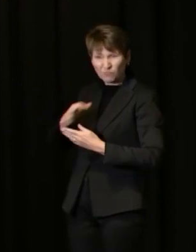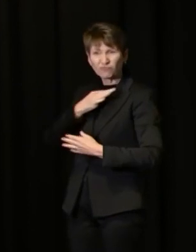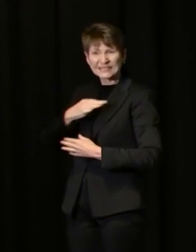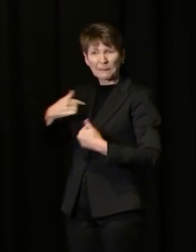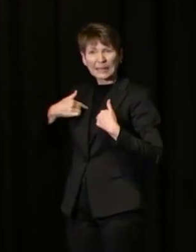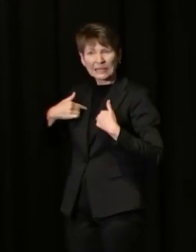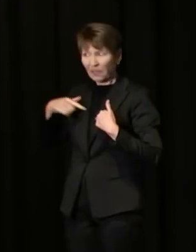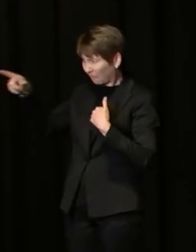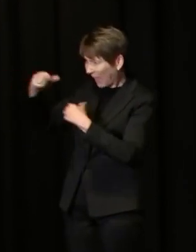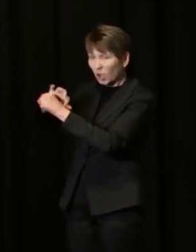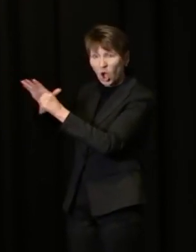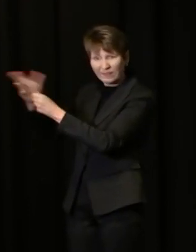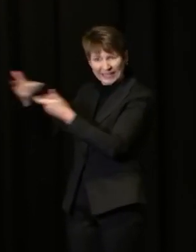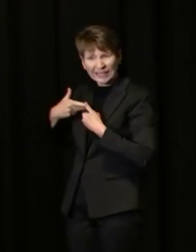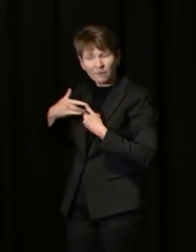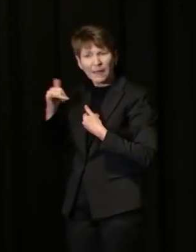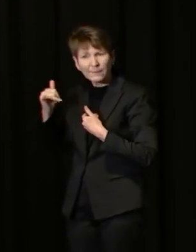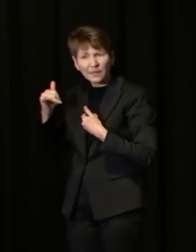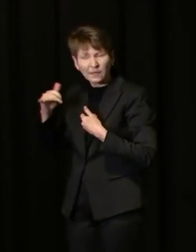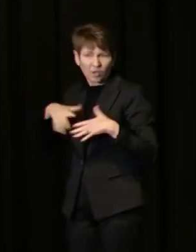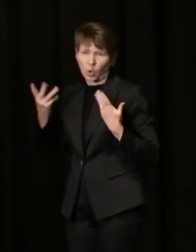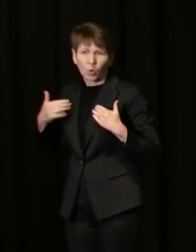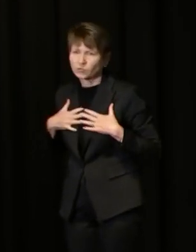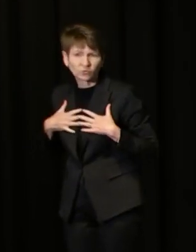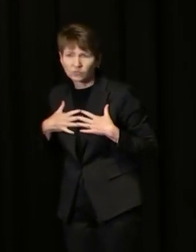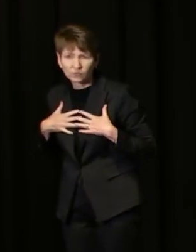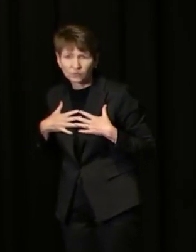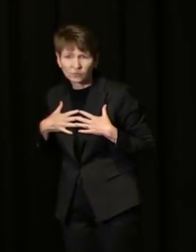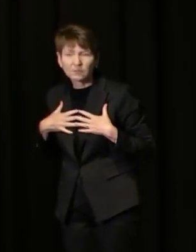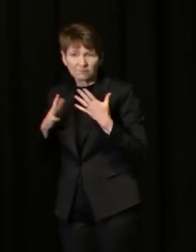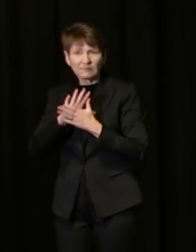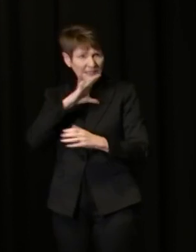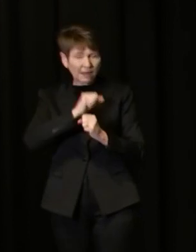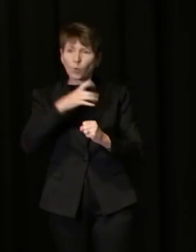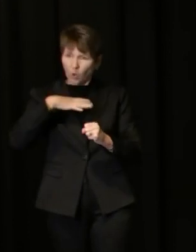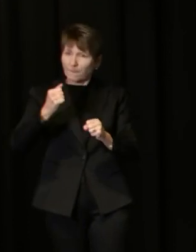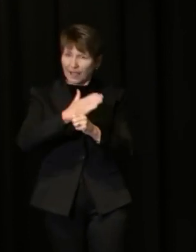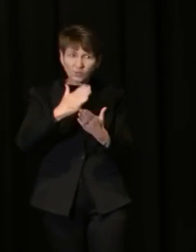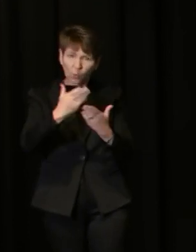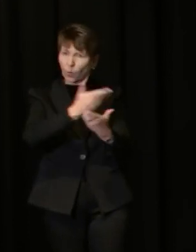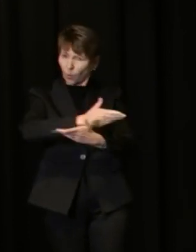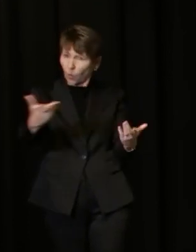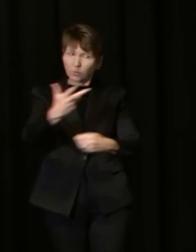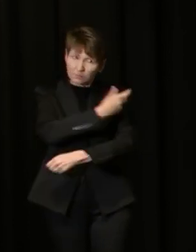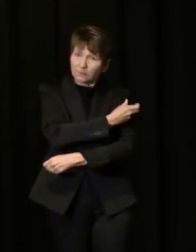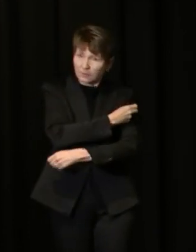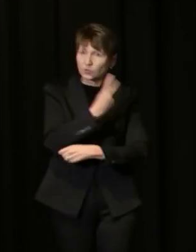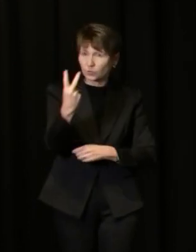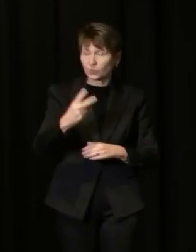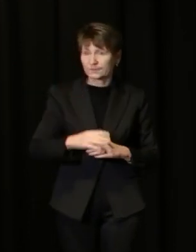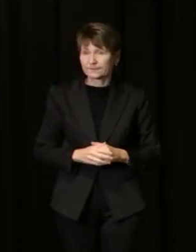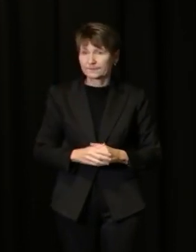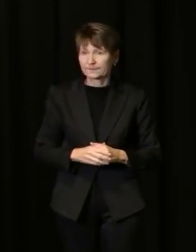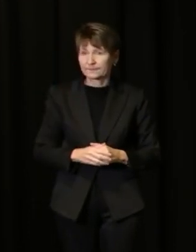I said when I came back from a lengthy absence that we weren't going to lock the place down to